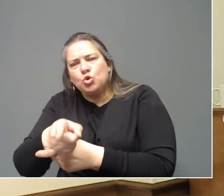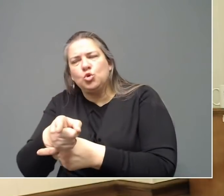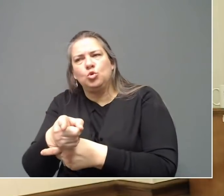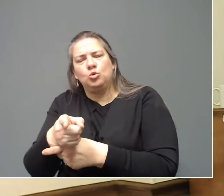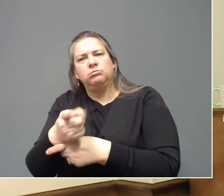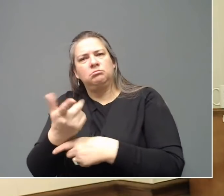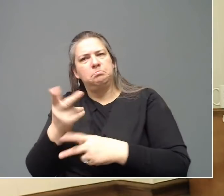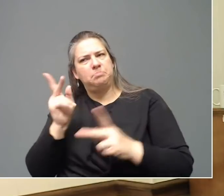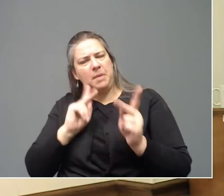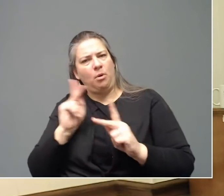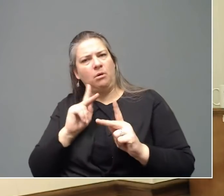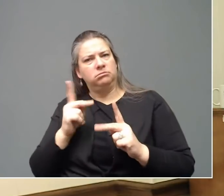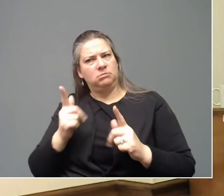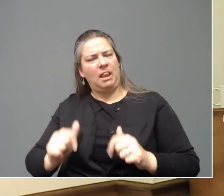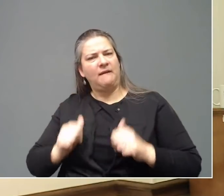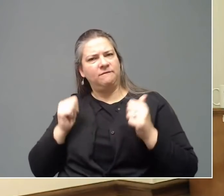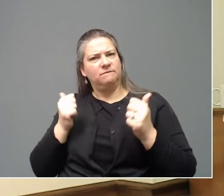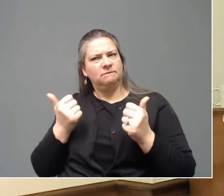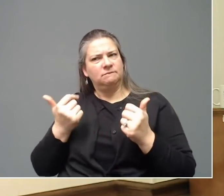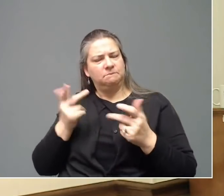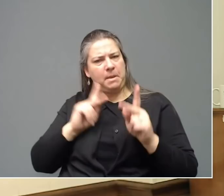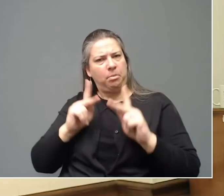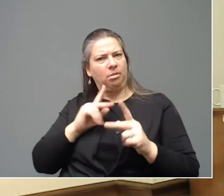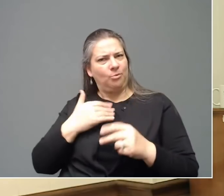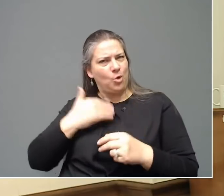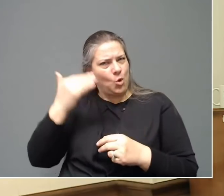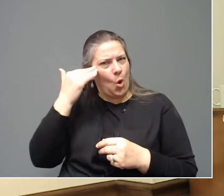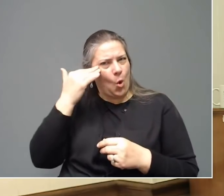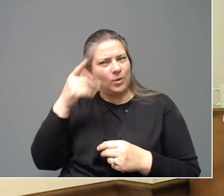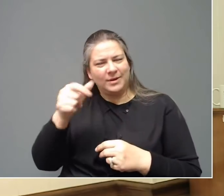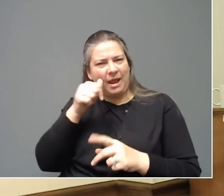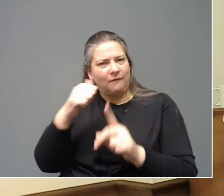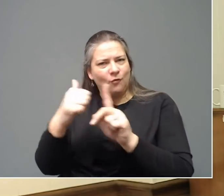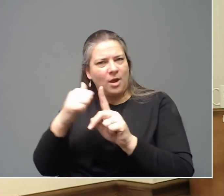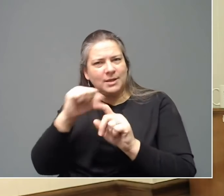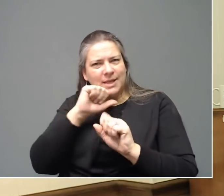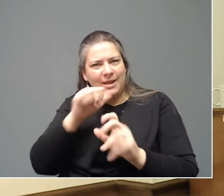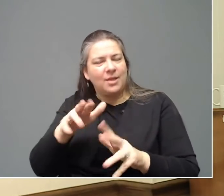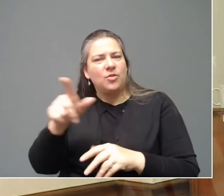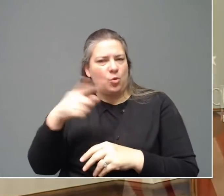living claimants, and that we are going to get that $1,000 to.